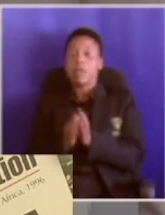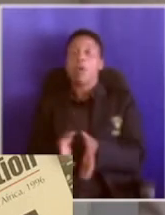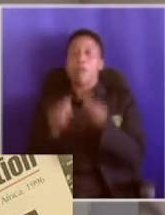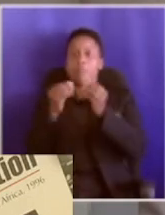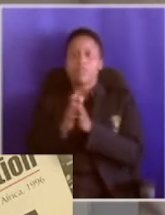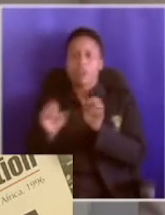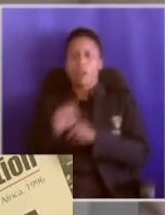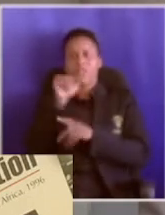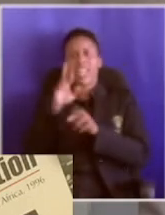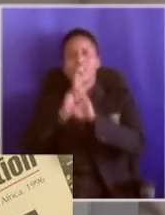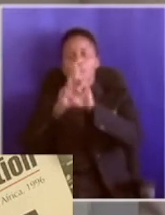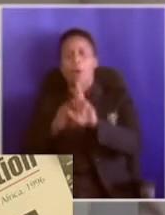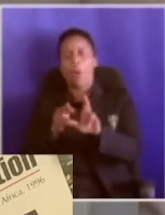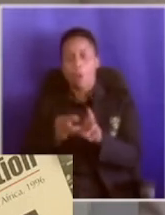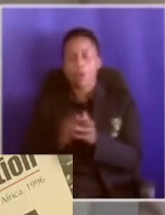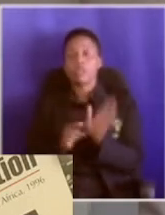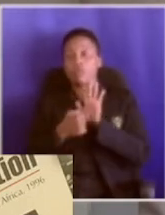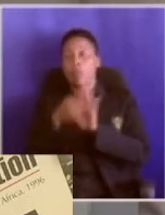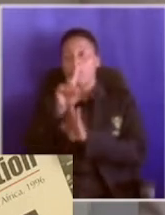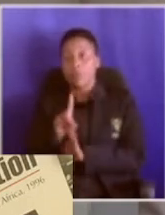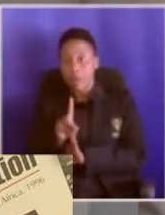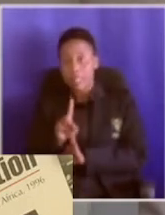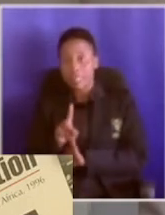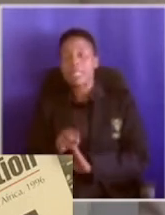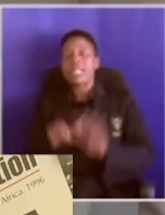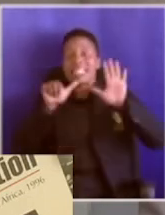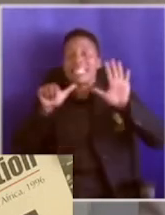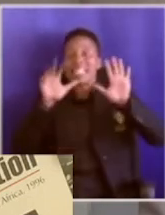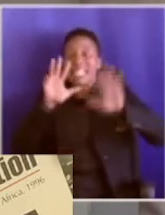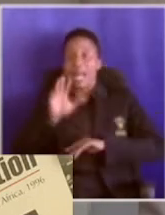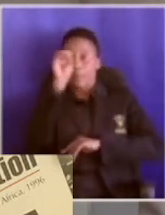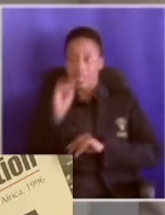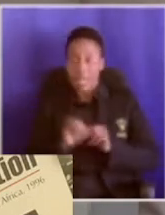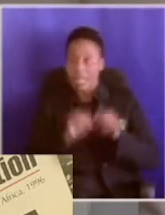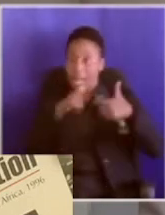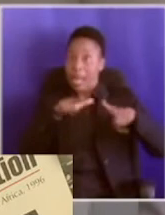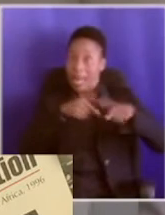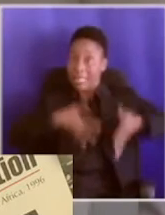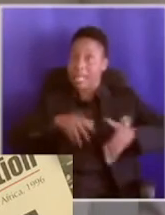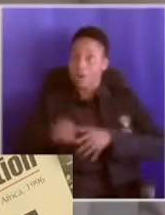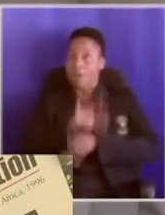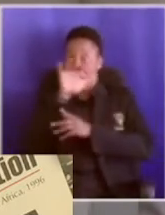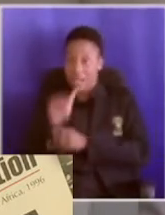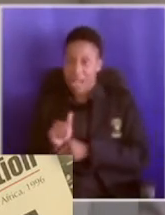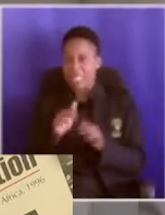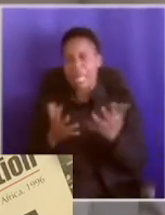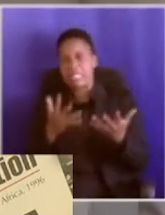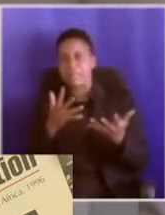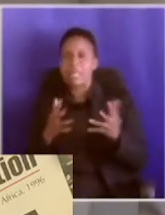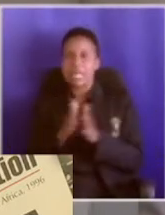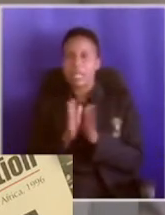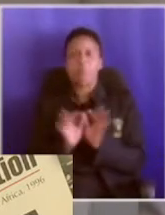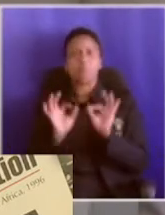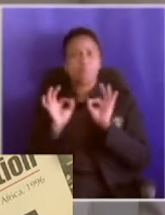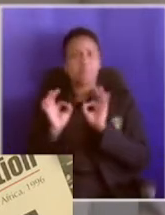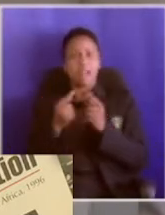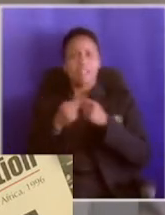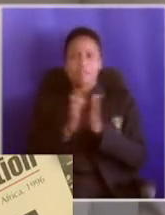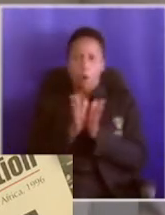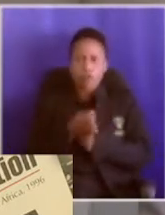report indicates that while 69% of land in South Africa is estimated to be good for